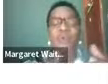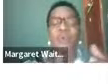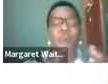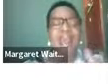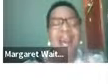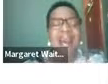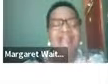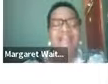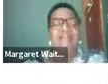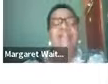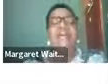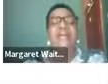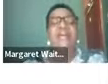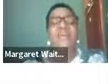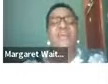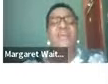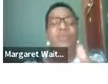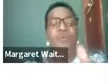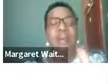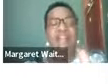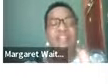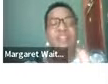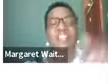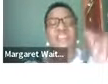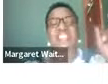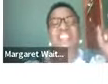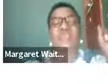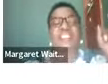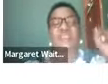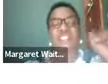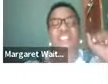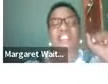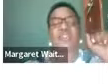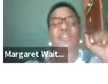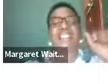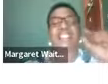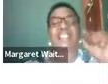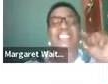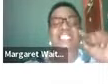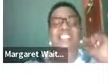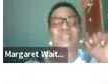they go? Where are they? Then we look at the 2019,